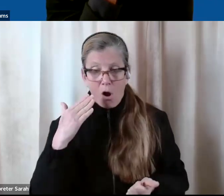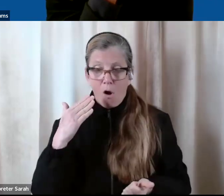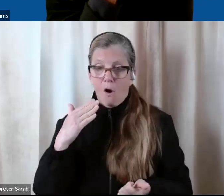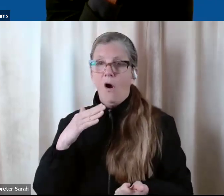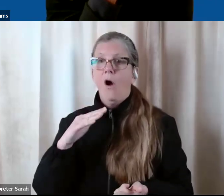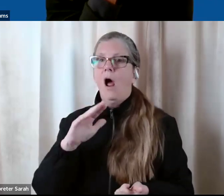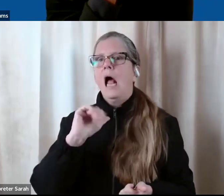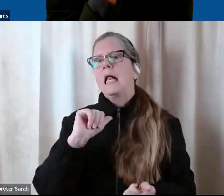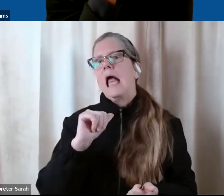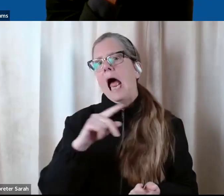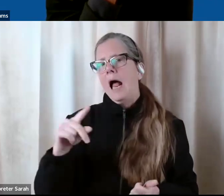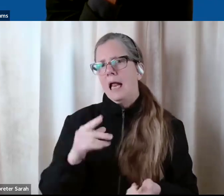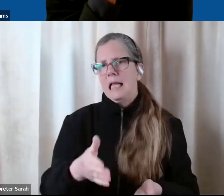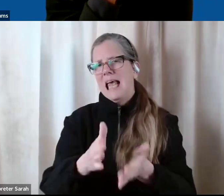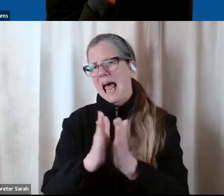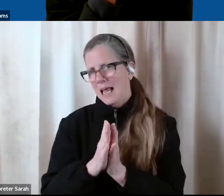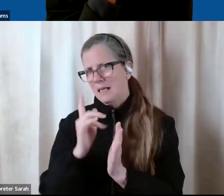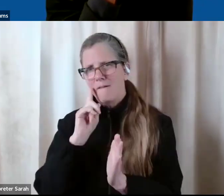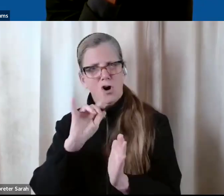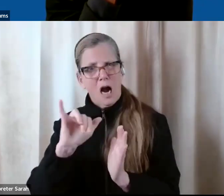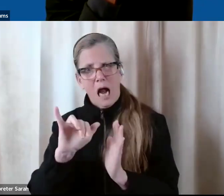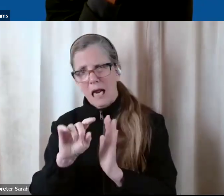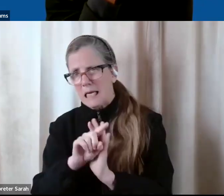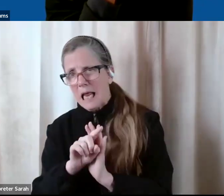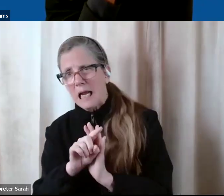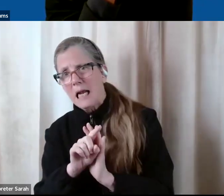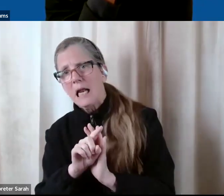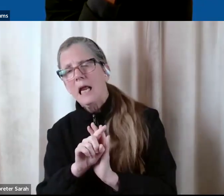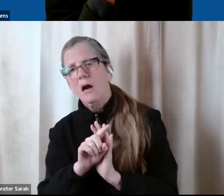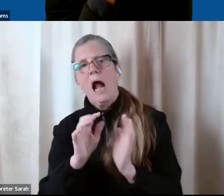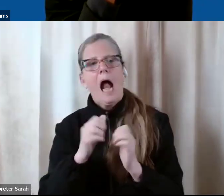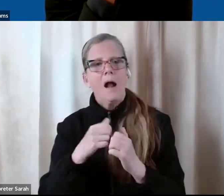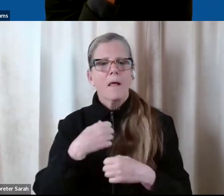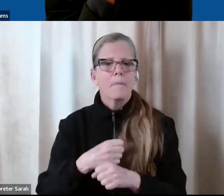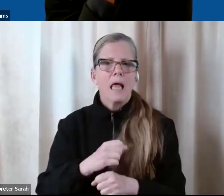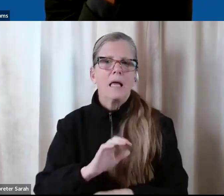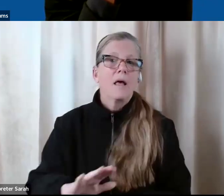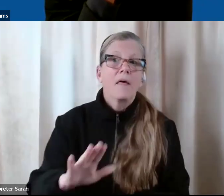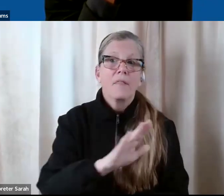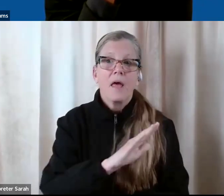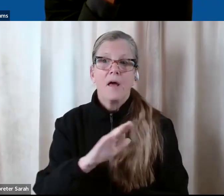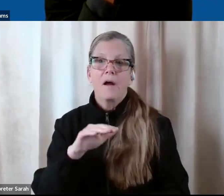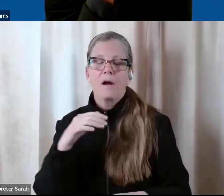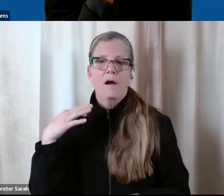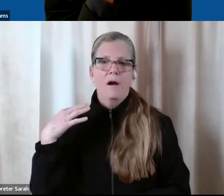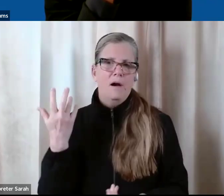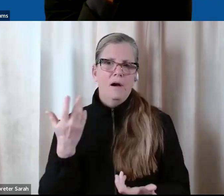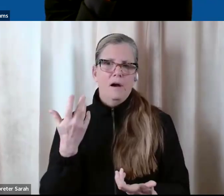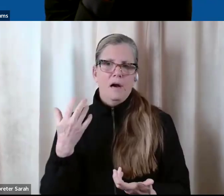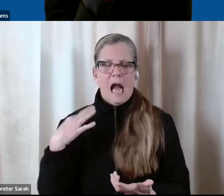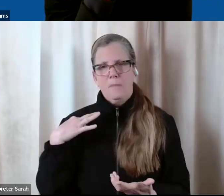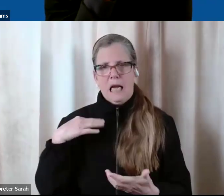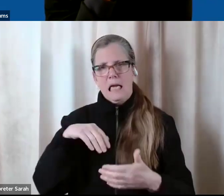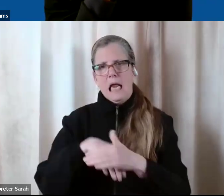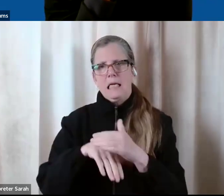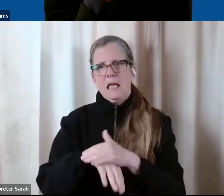asking for these identities, how did they make their applications accessible? That's something that California statewide agencies and